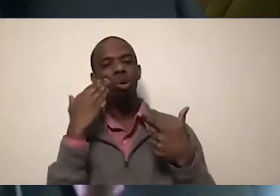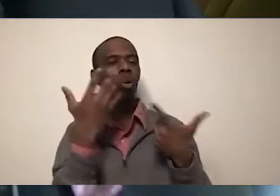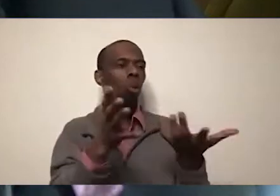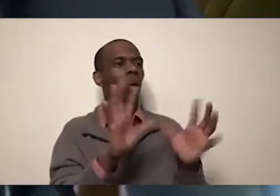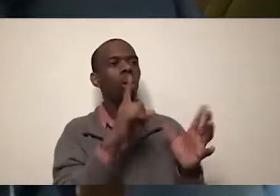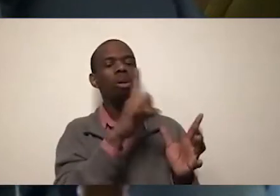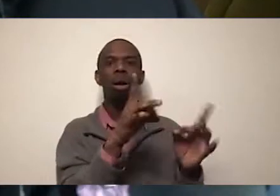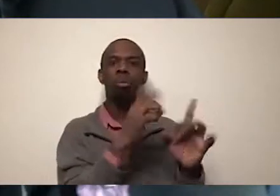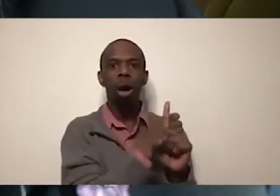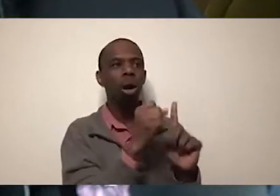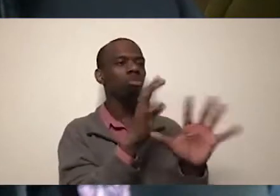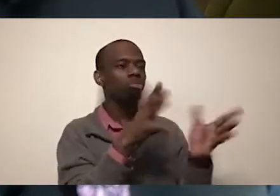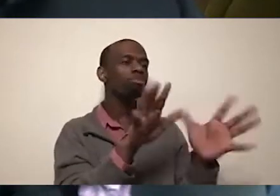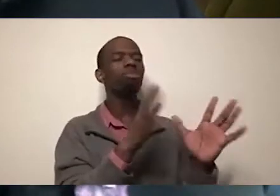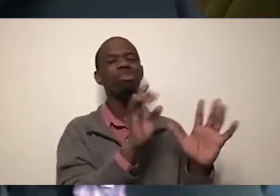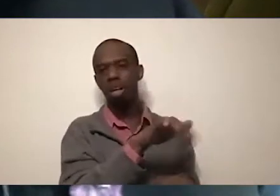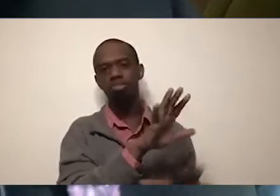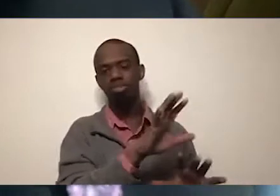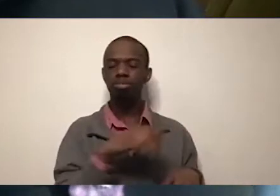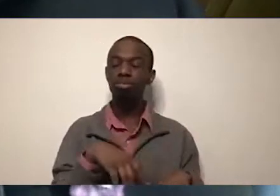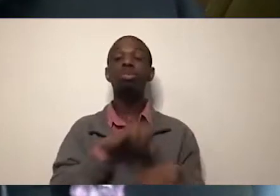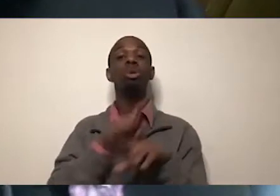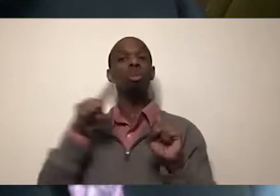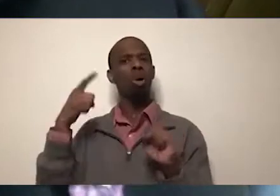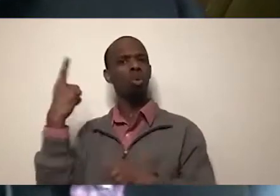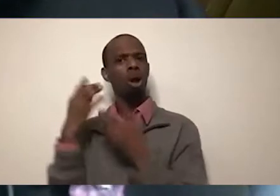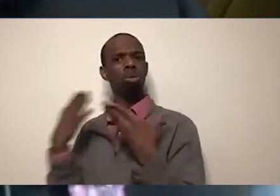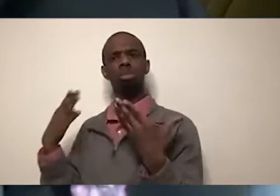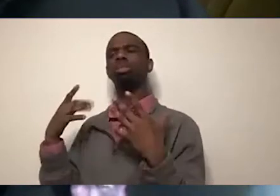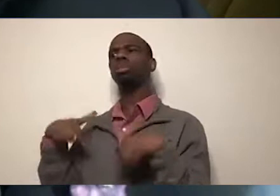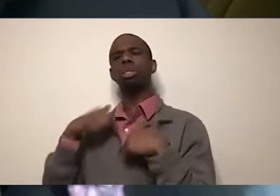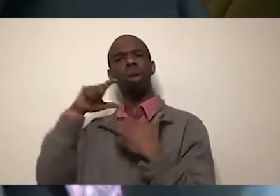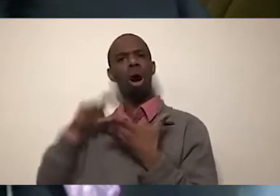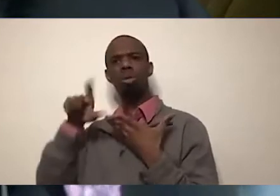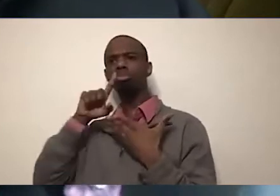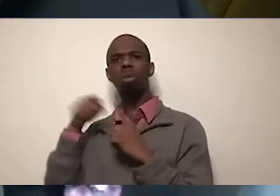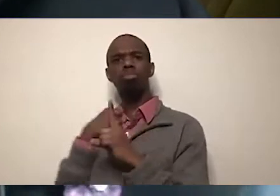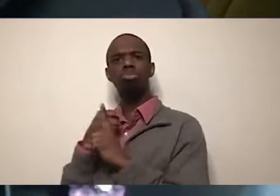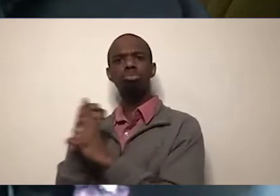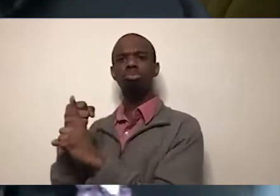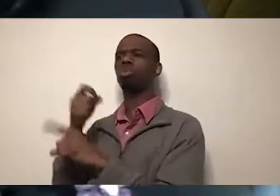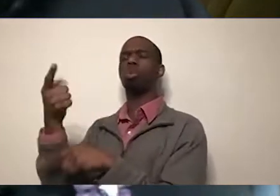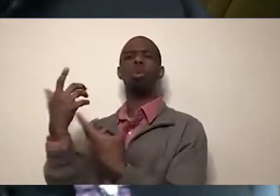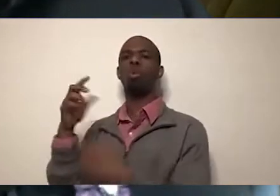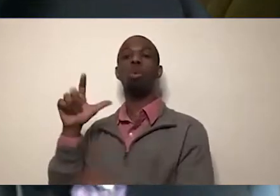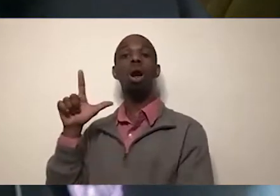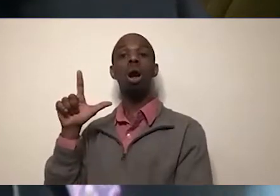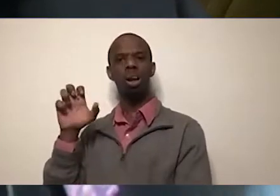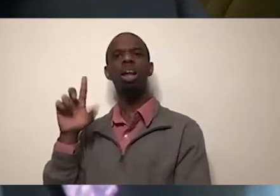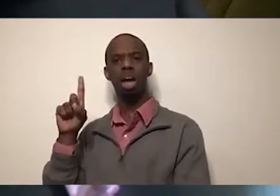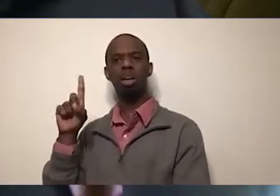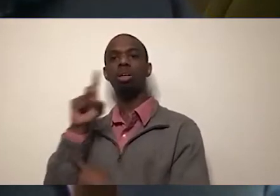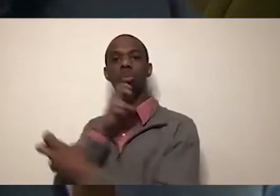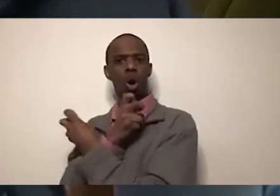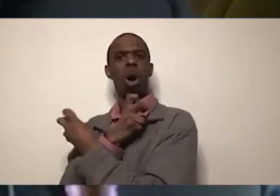but it was different from today. In the 1980s, we were focused on keeping children exposed to lead poisoning alive